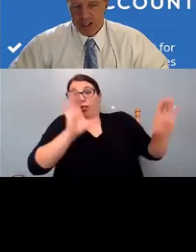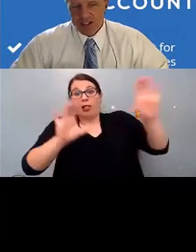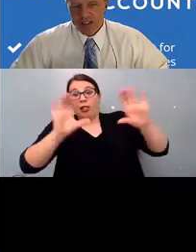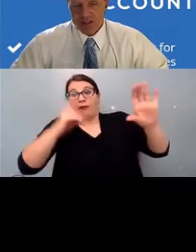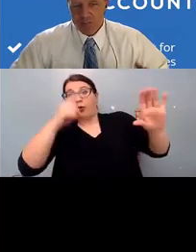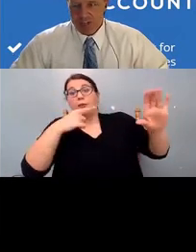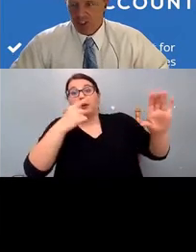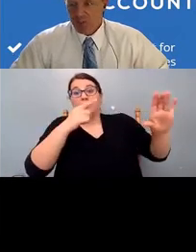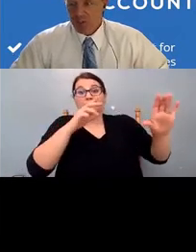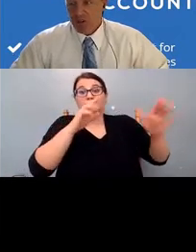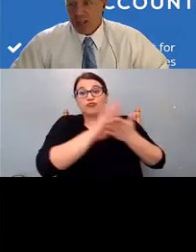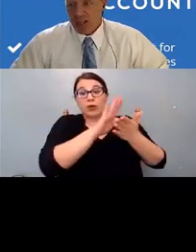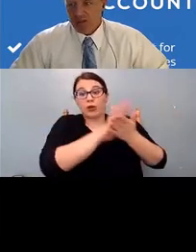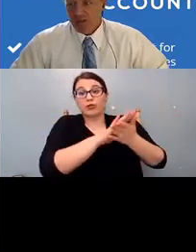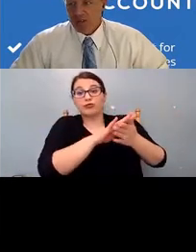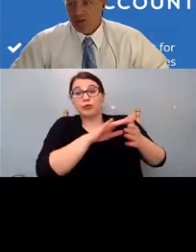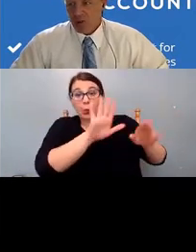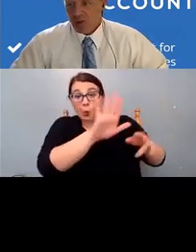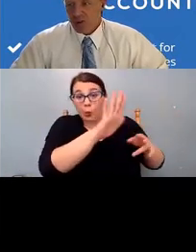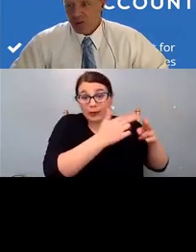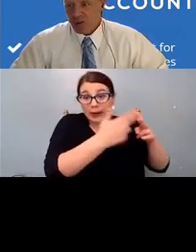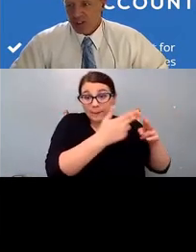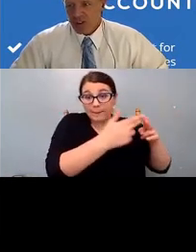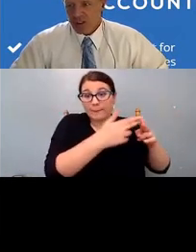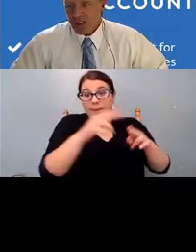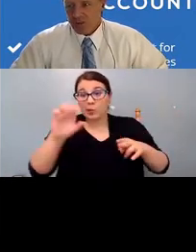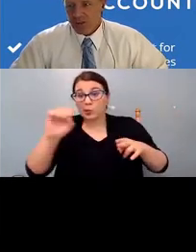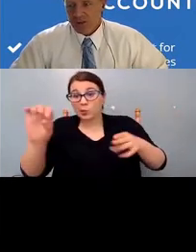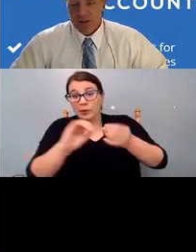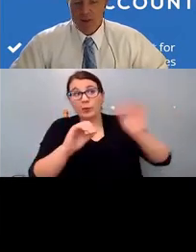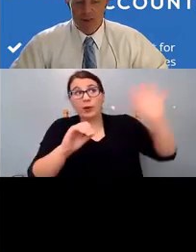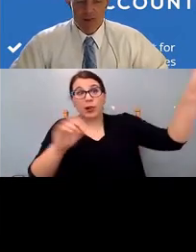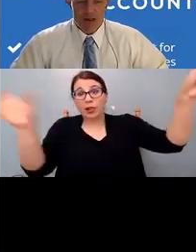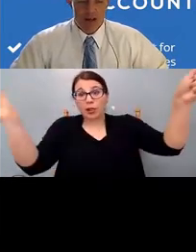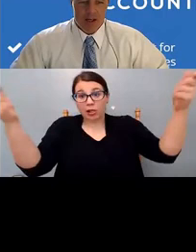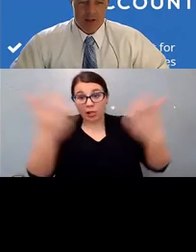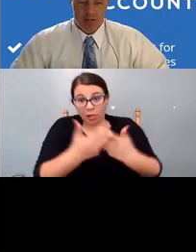such as matching up your name with your social security number,